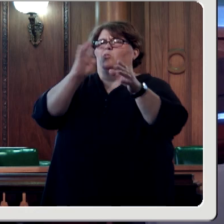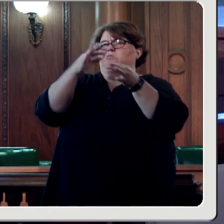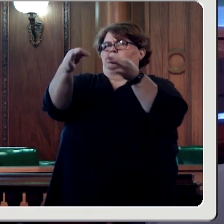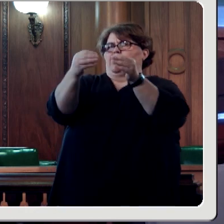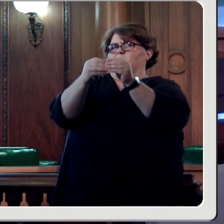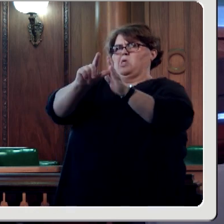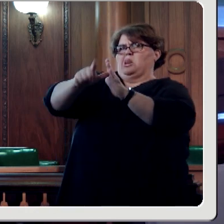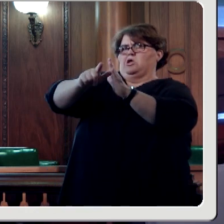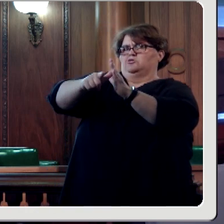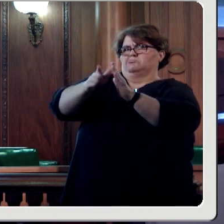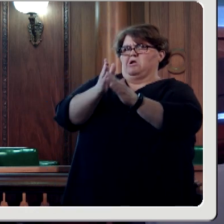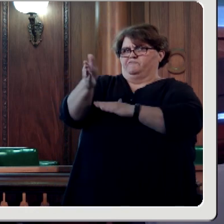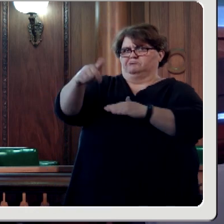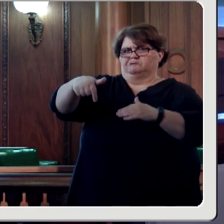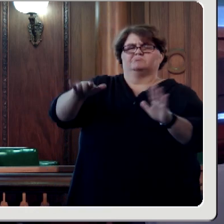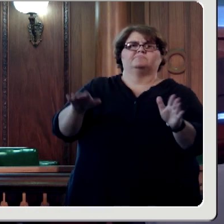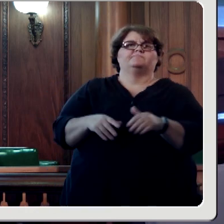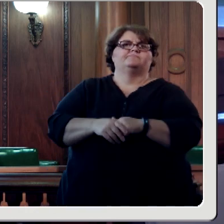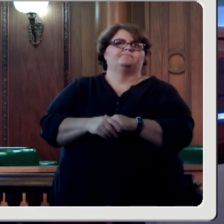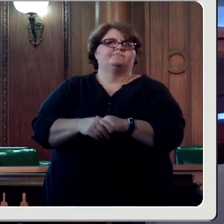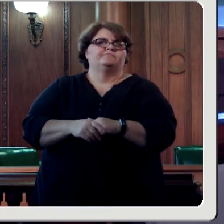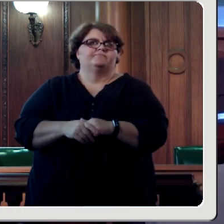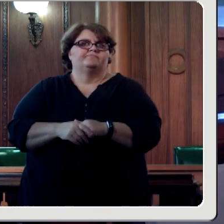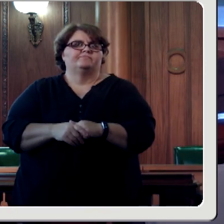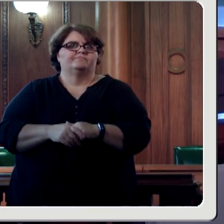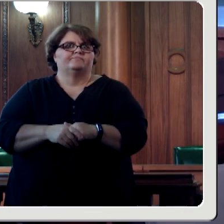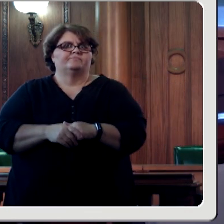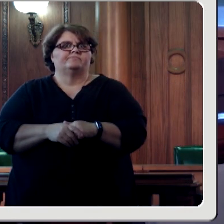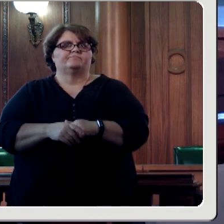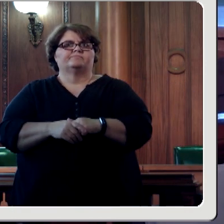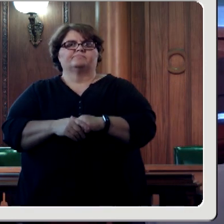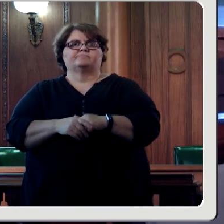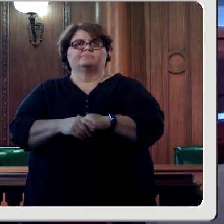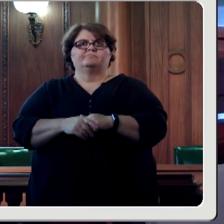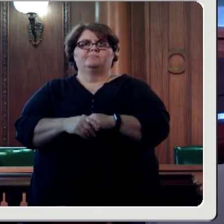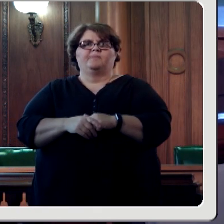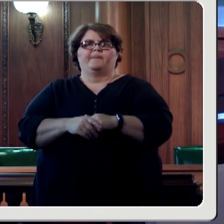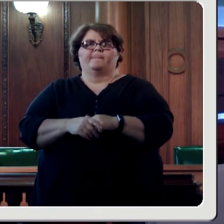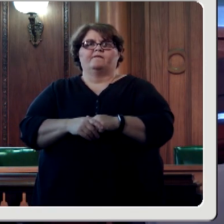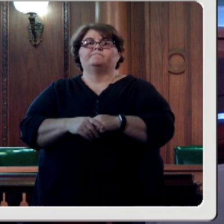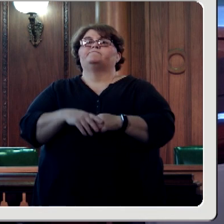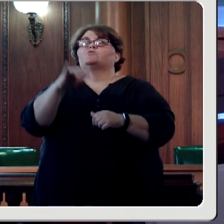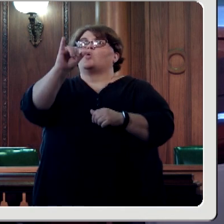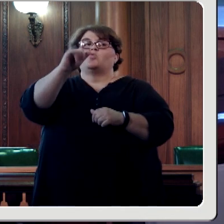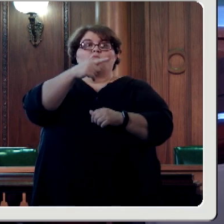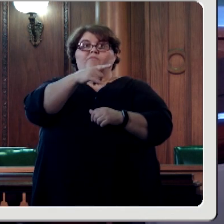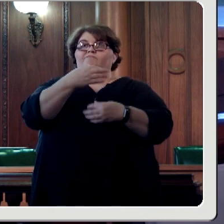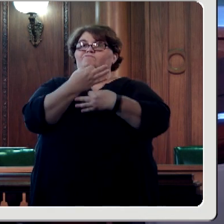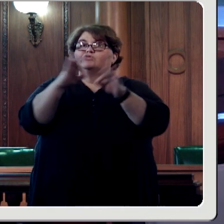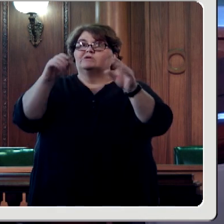up to 10 free masks are going to be given out to families, and that number is